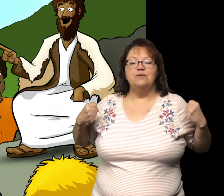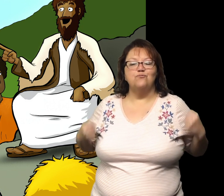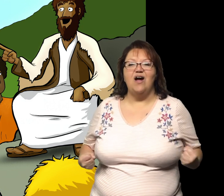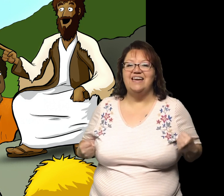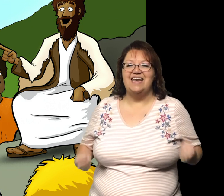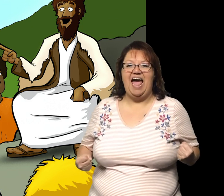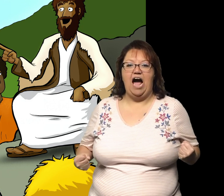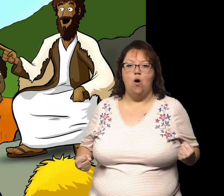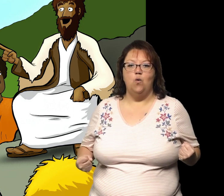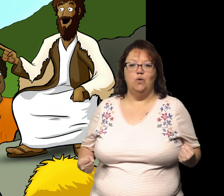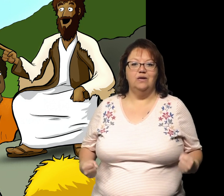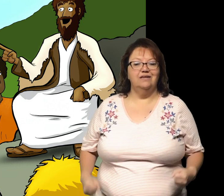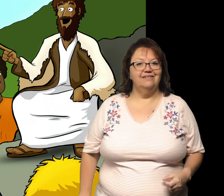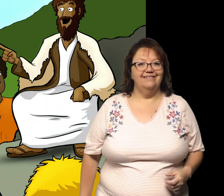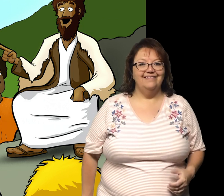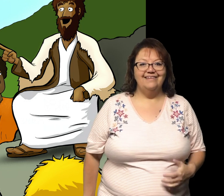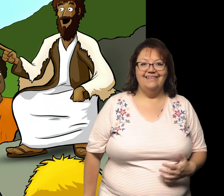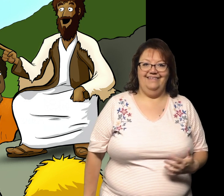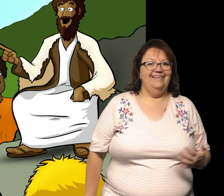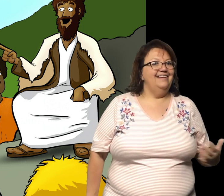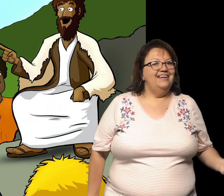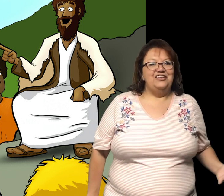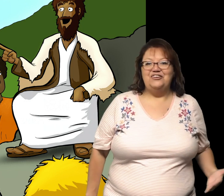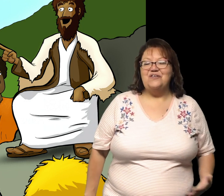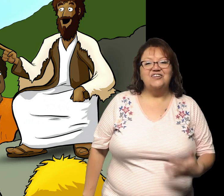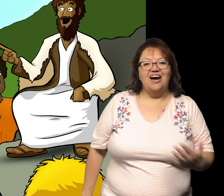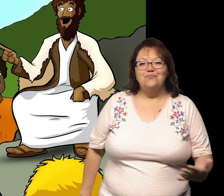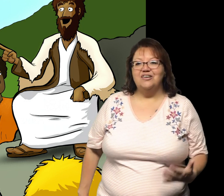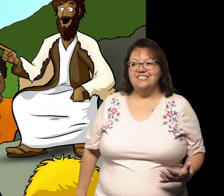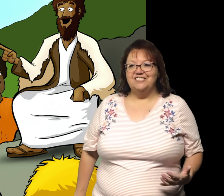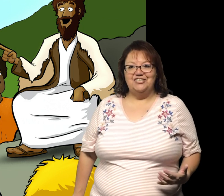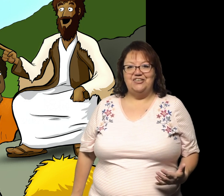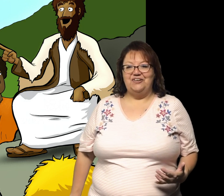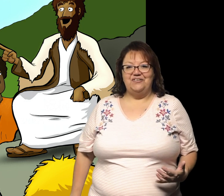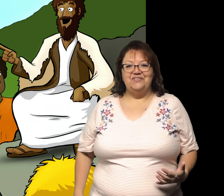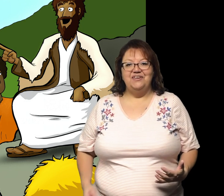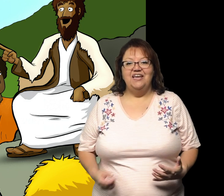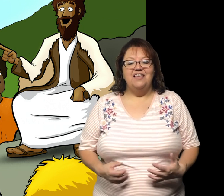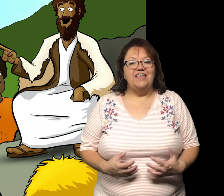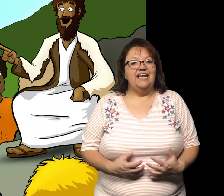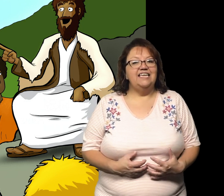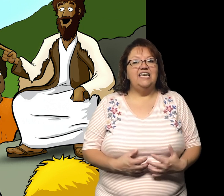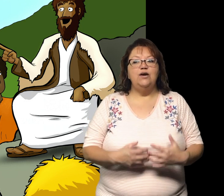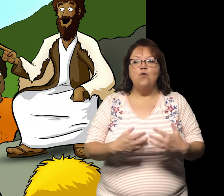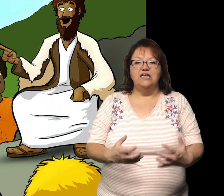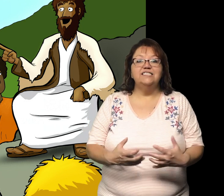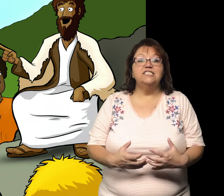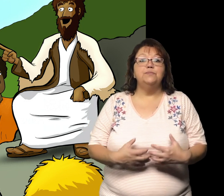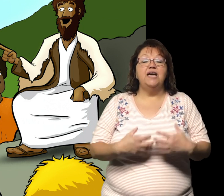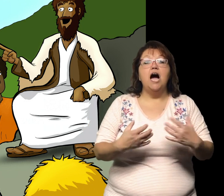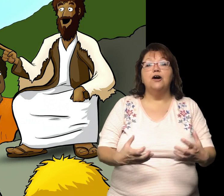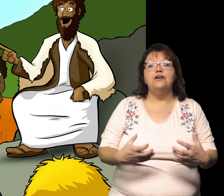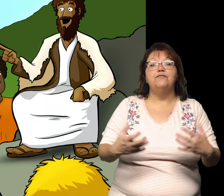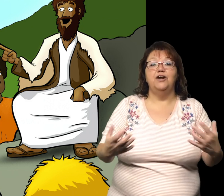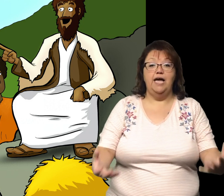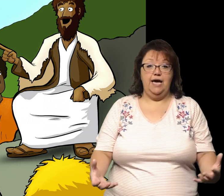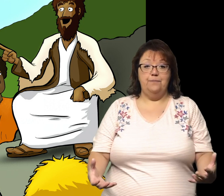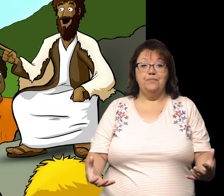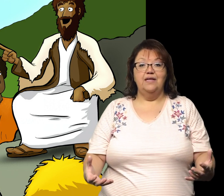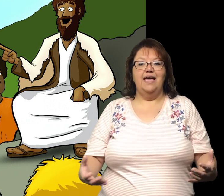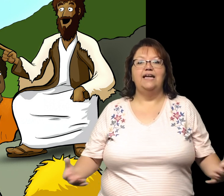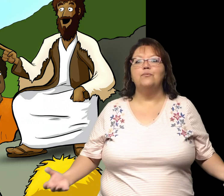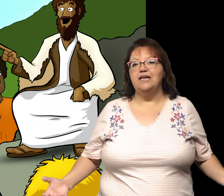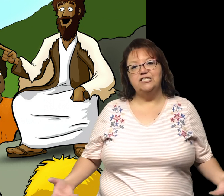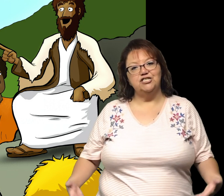must have him right now. You know, God wants us to know that he wants us to be hungry for